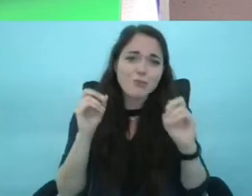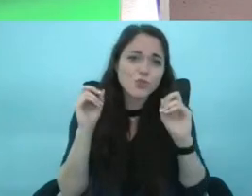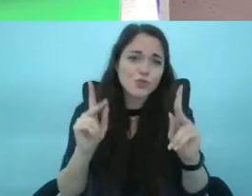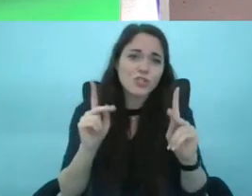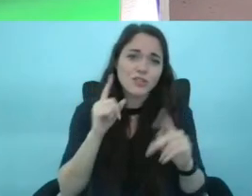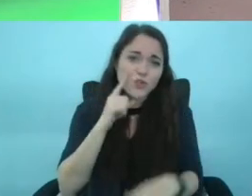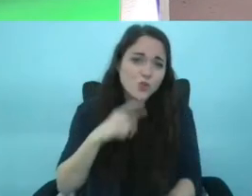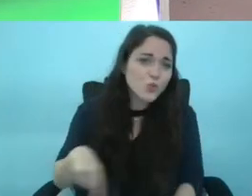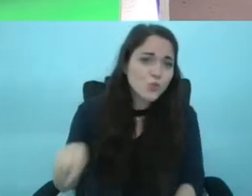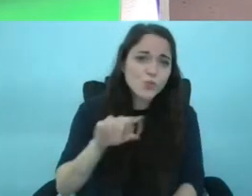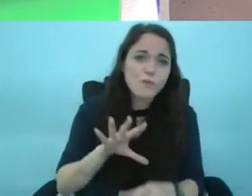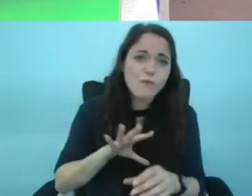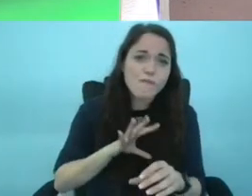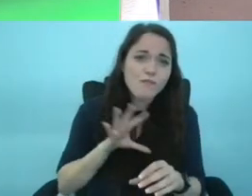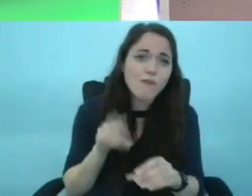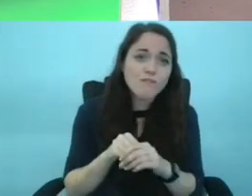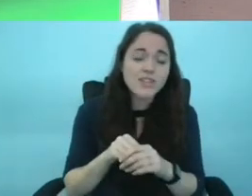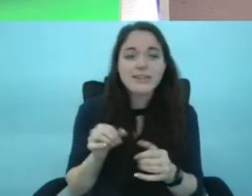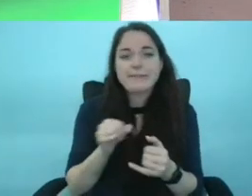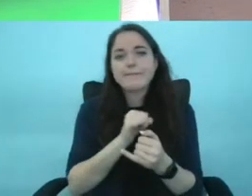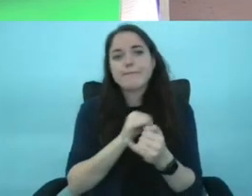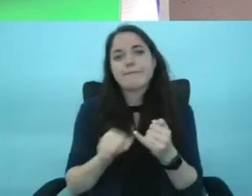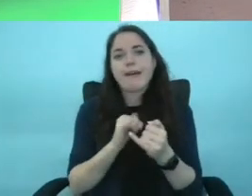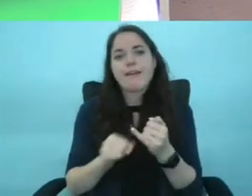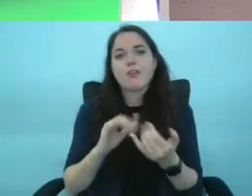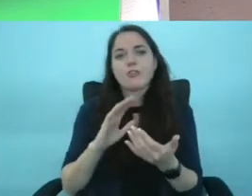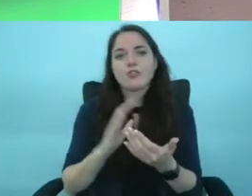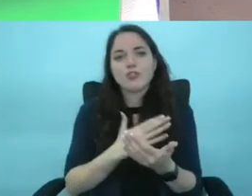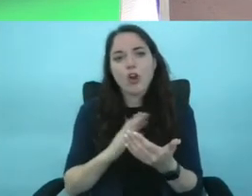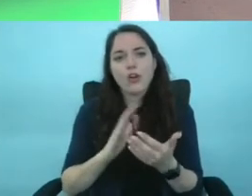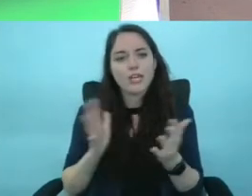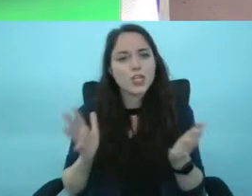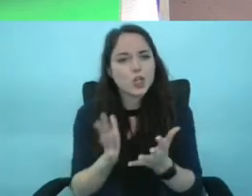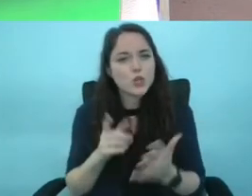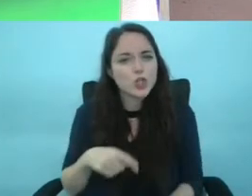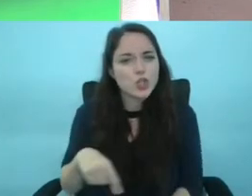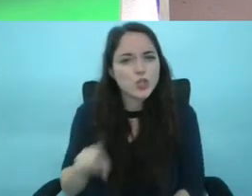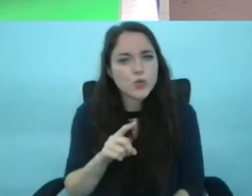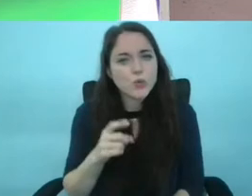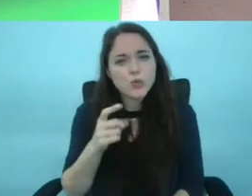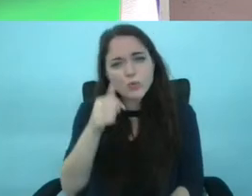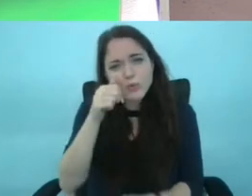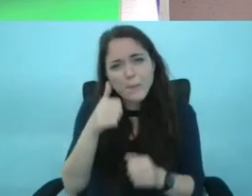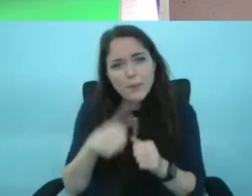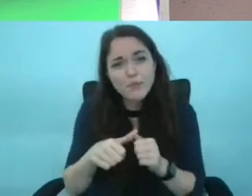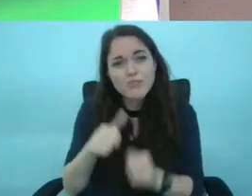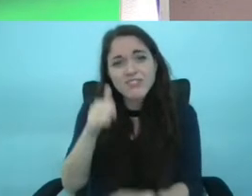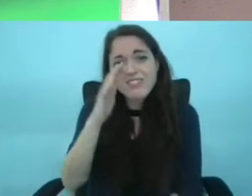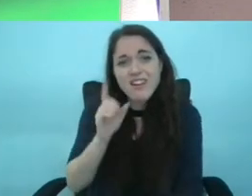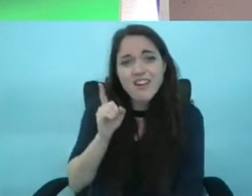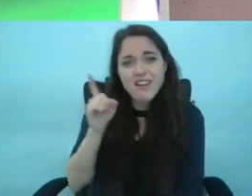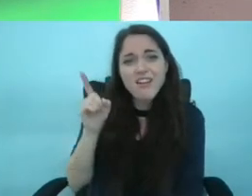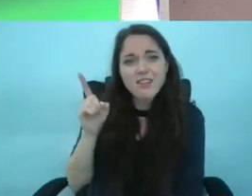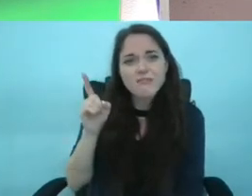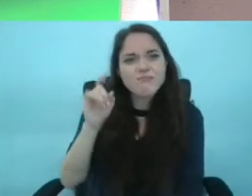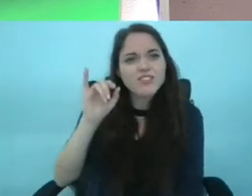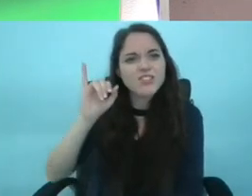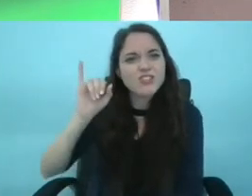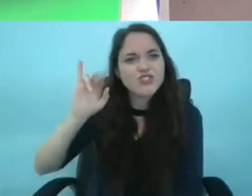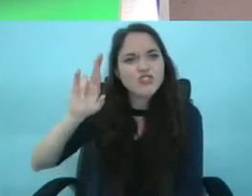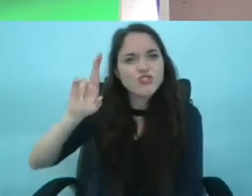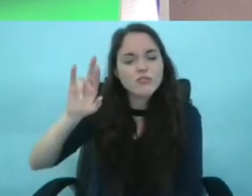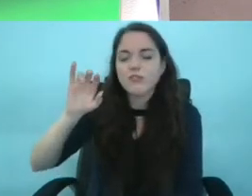engaged. This final contemporary song encourages us to know that God, Jireh, our